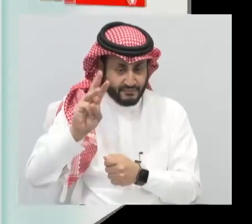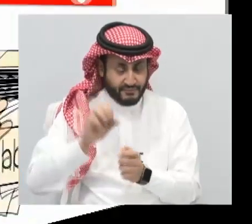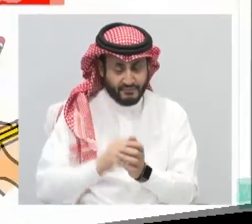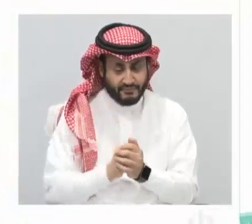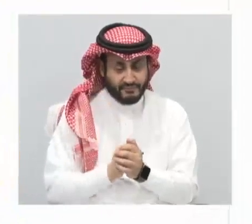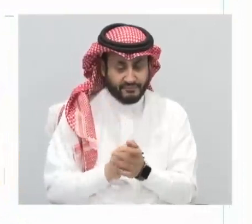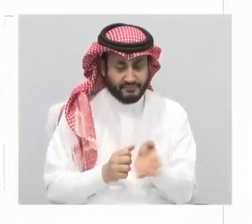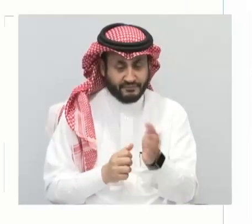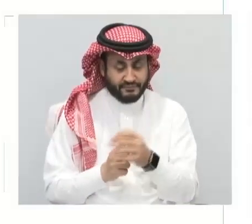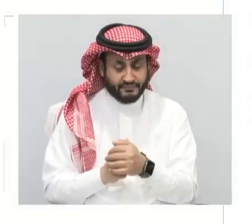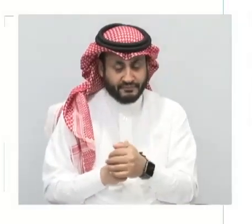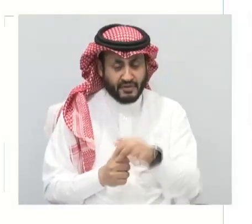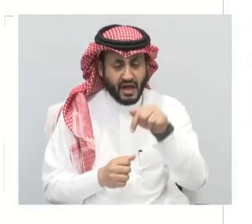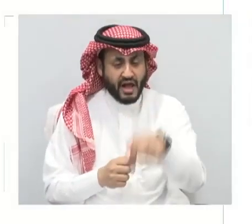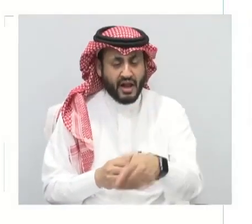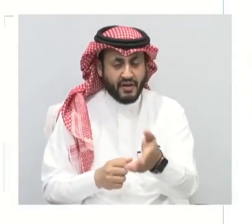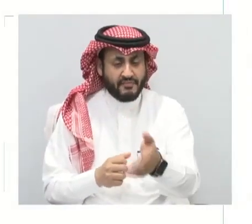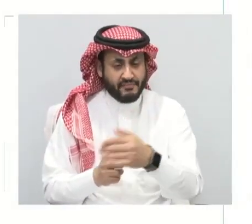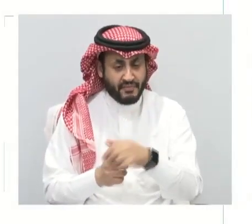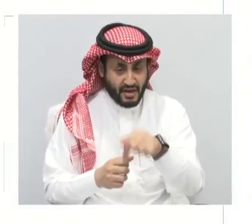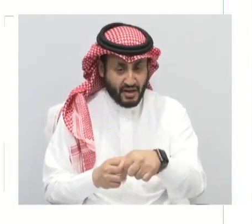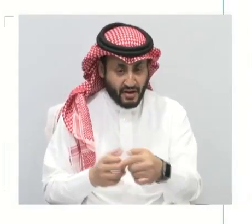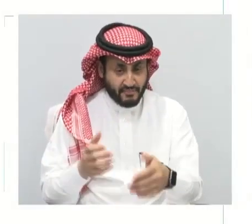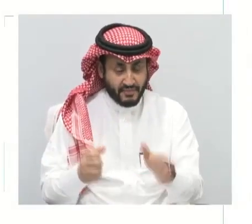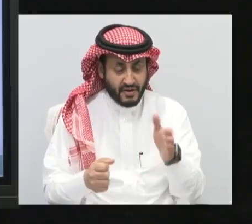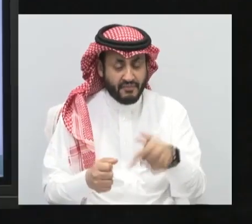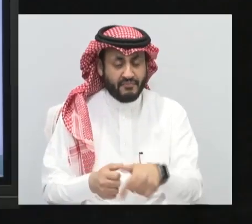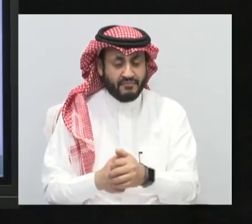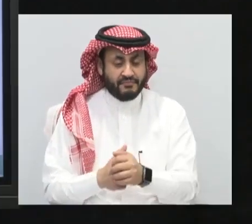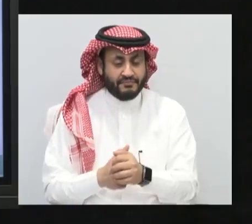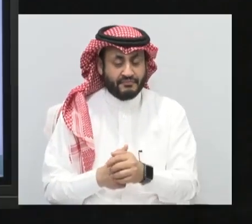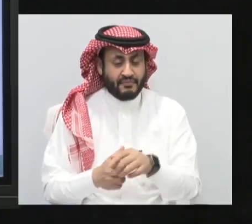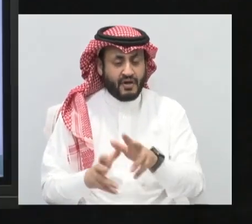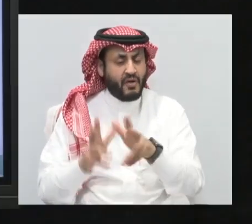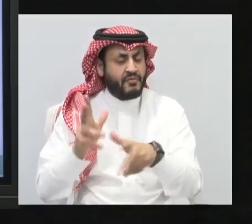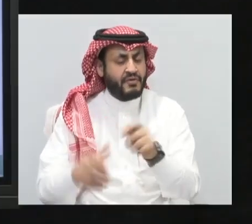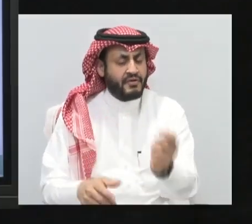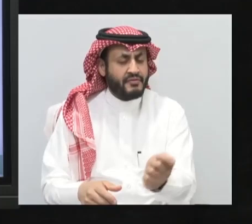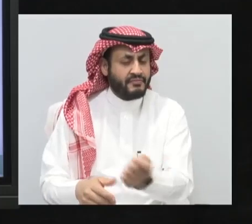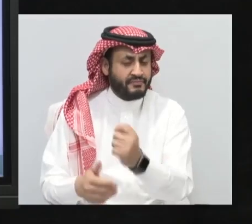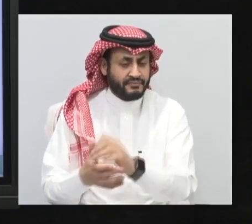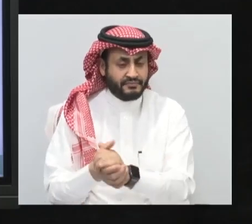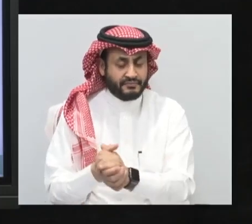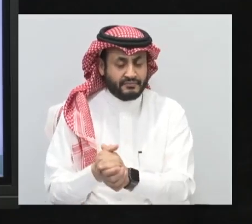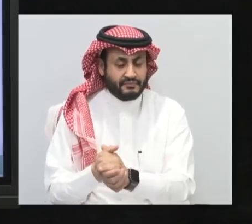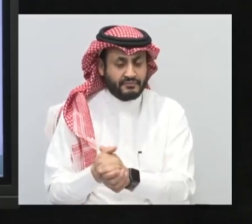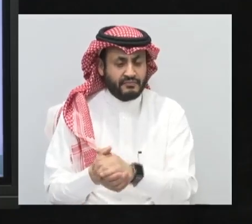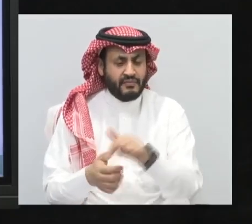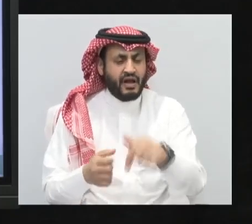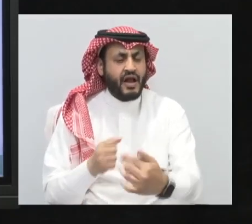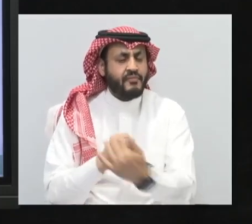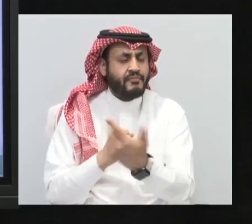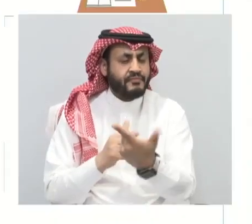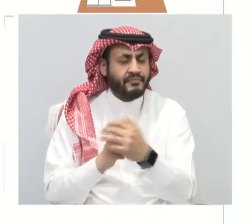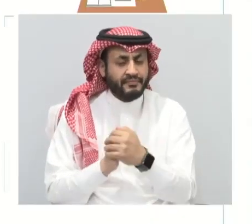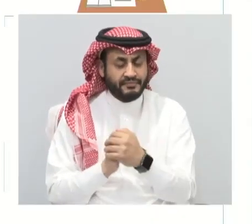thrown. And today, now, we are going to start our main class, which is about writing. Okay, what are we going to study? We're